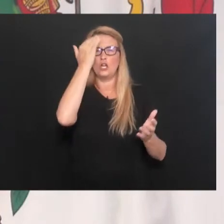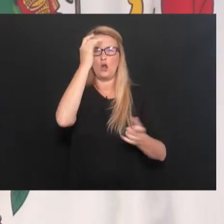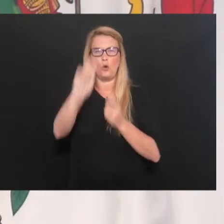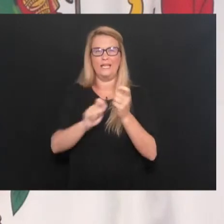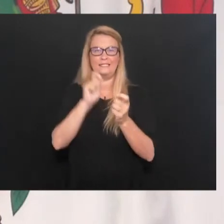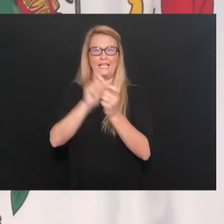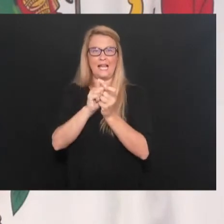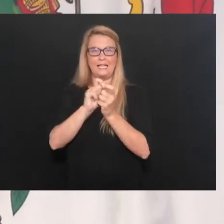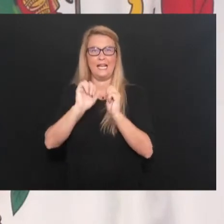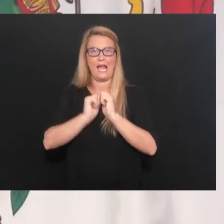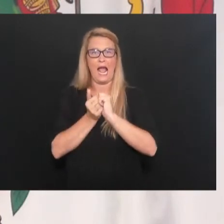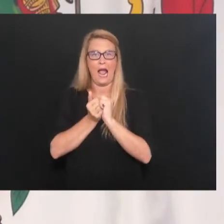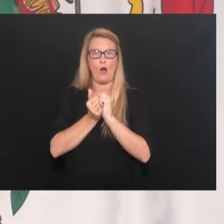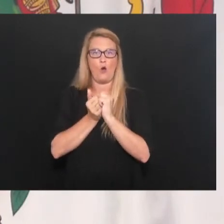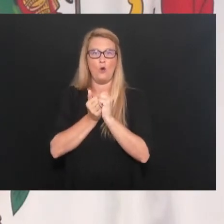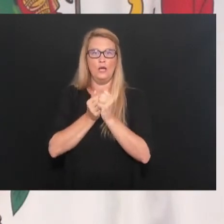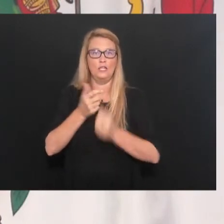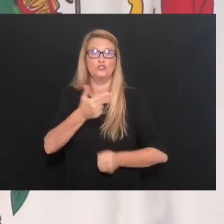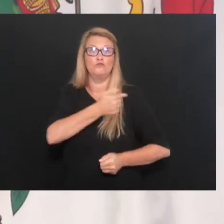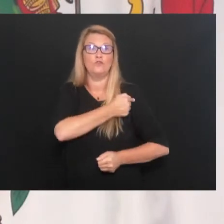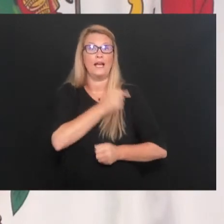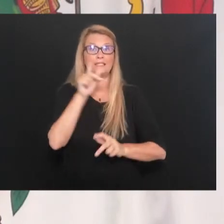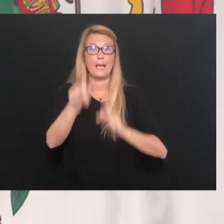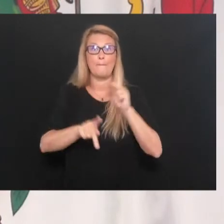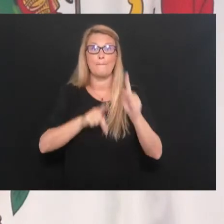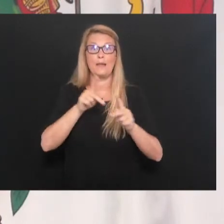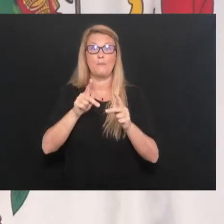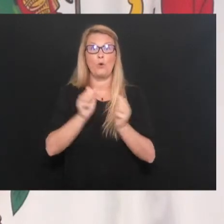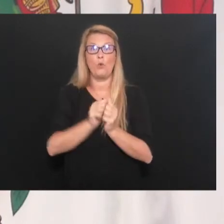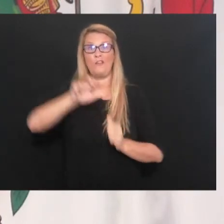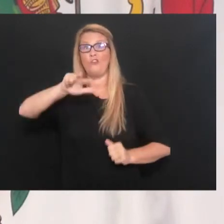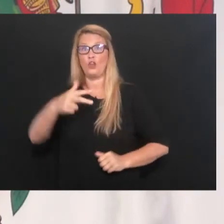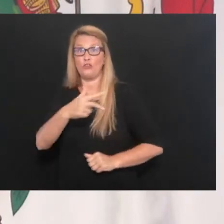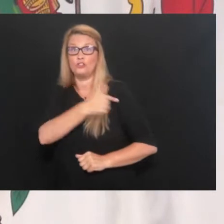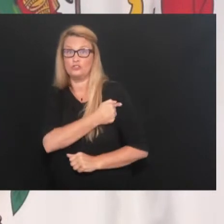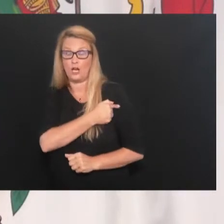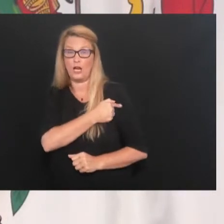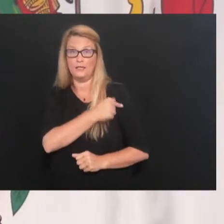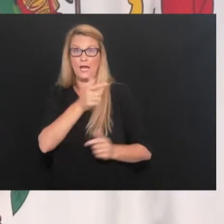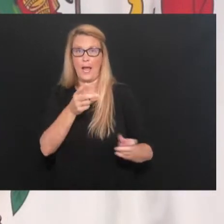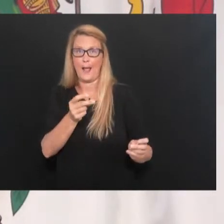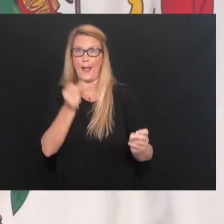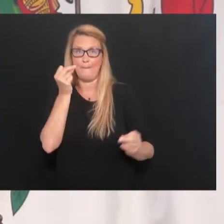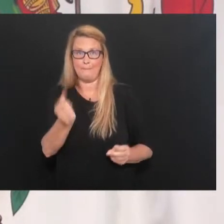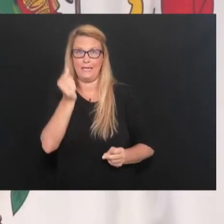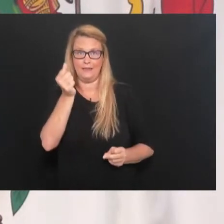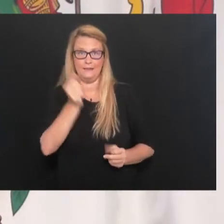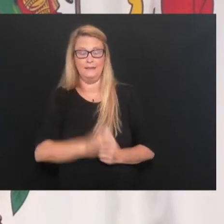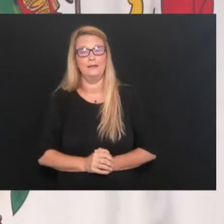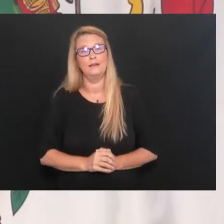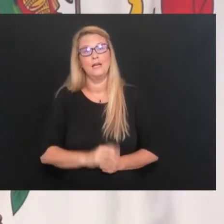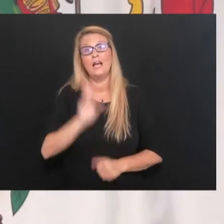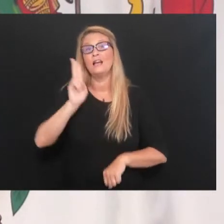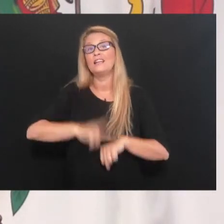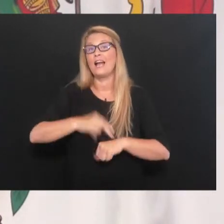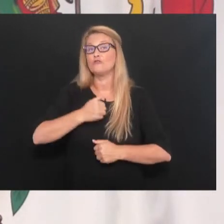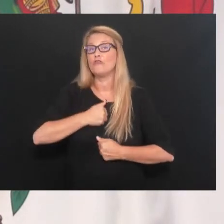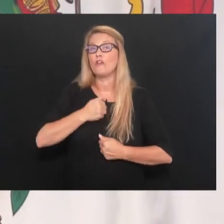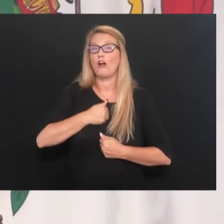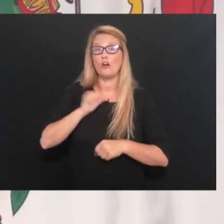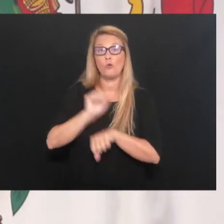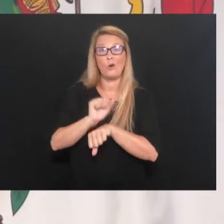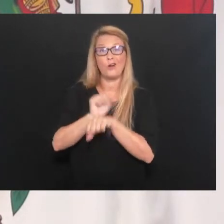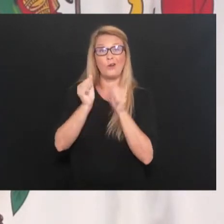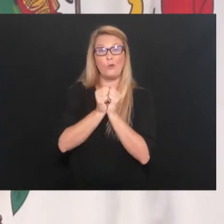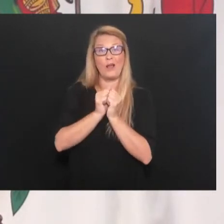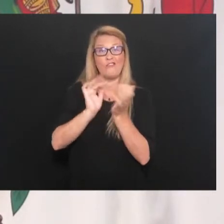to get people vaccinated with the booster shots and other things immediately. And the National Guard's working that with all the local